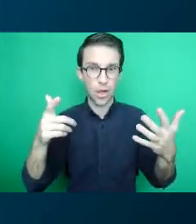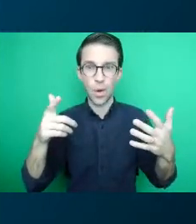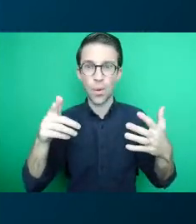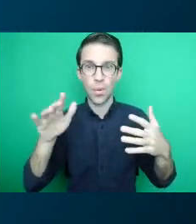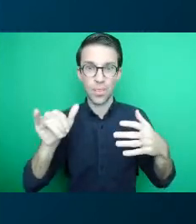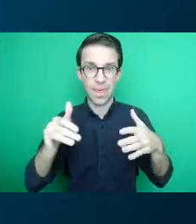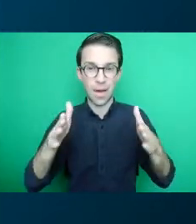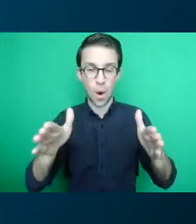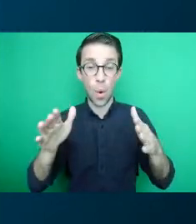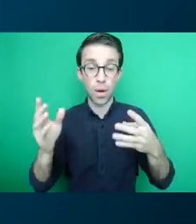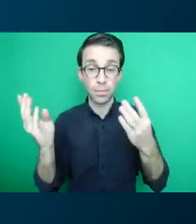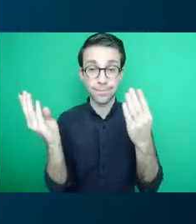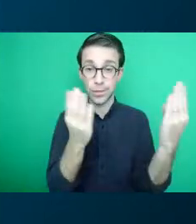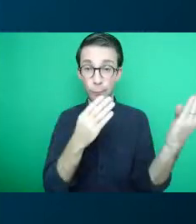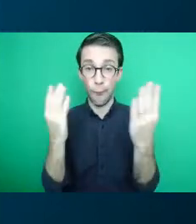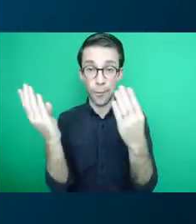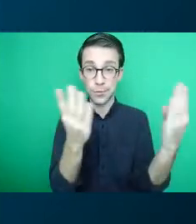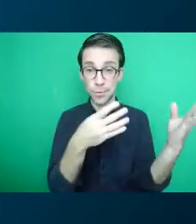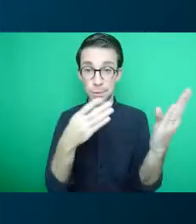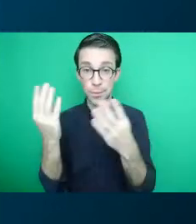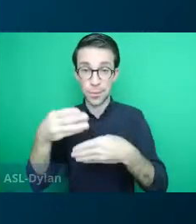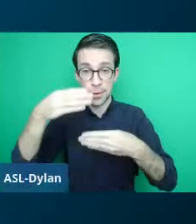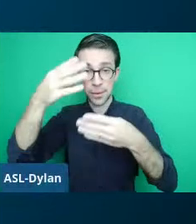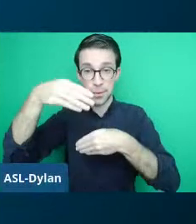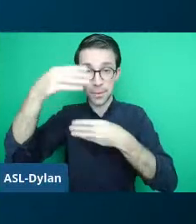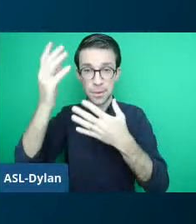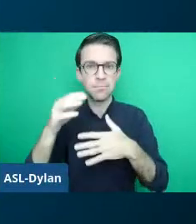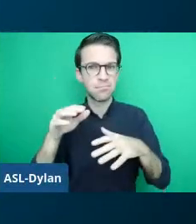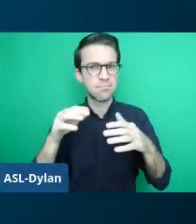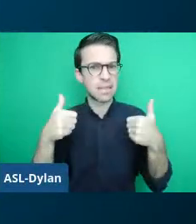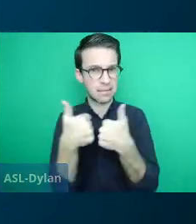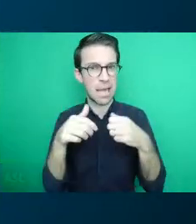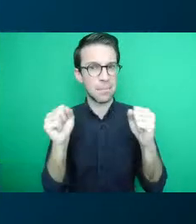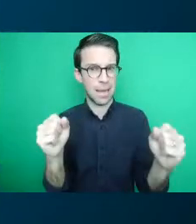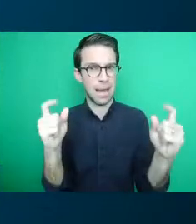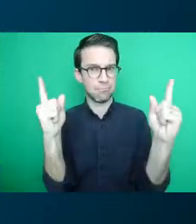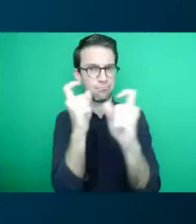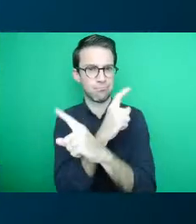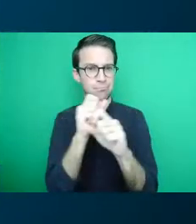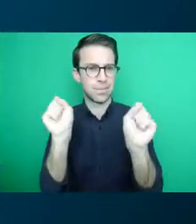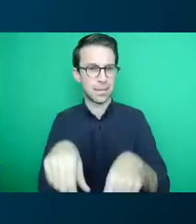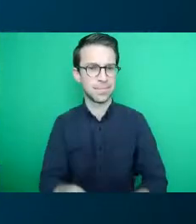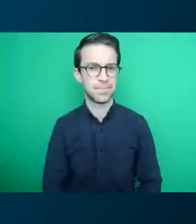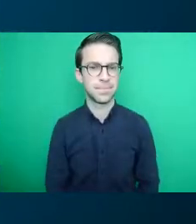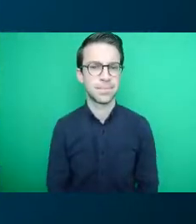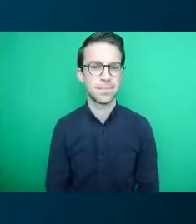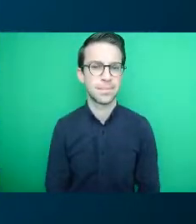or sideways, or they can get very advanced.